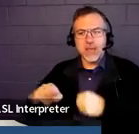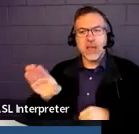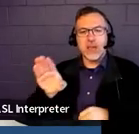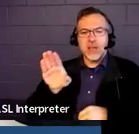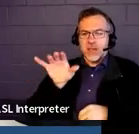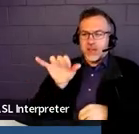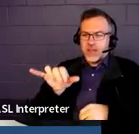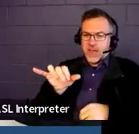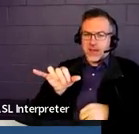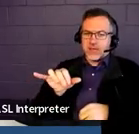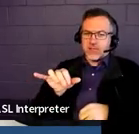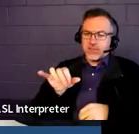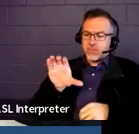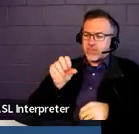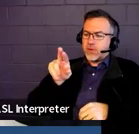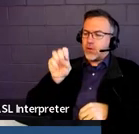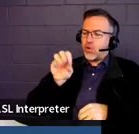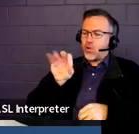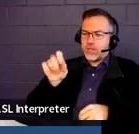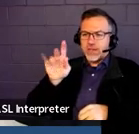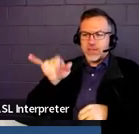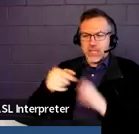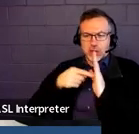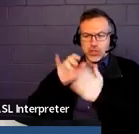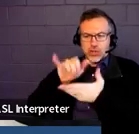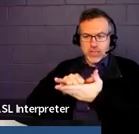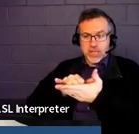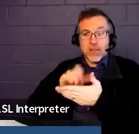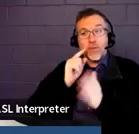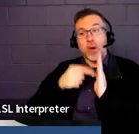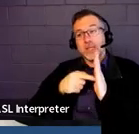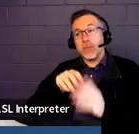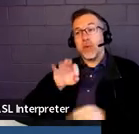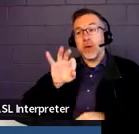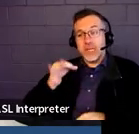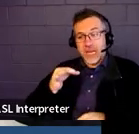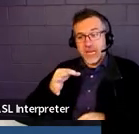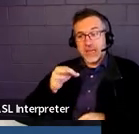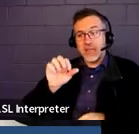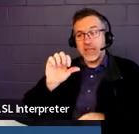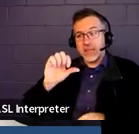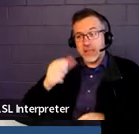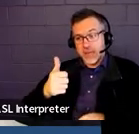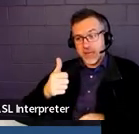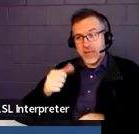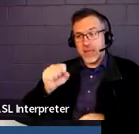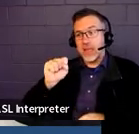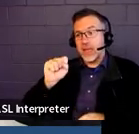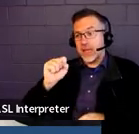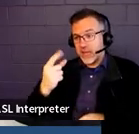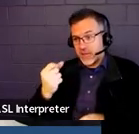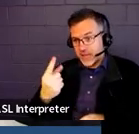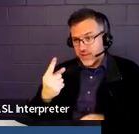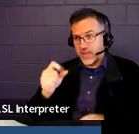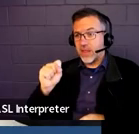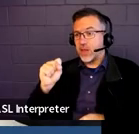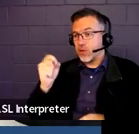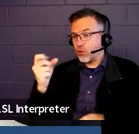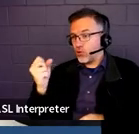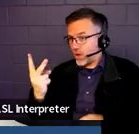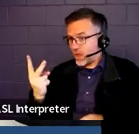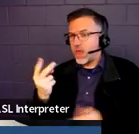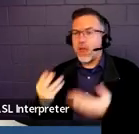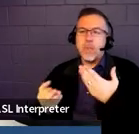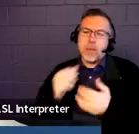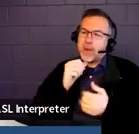reflects that. So example, 9th, 10th, 11th, 12th, you might not do it by grade, but